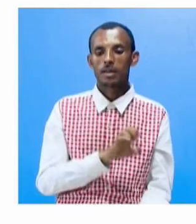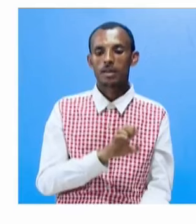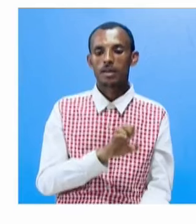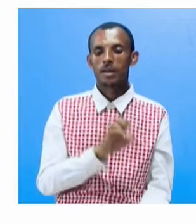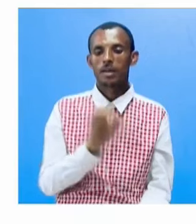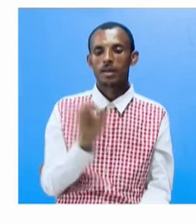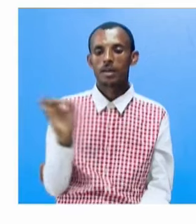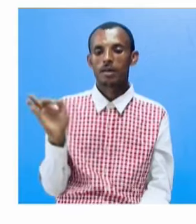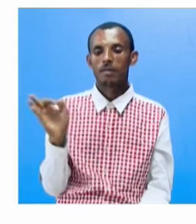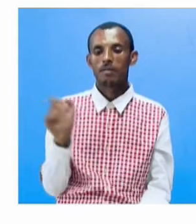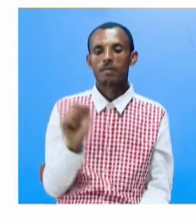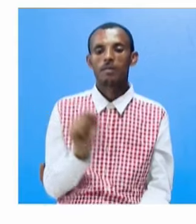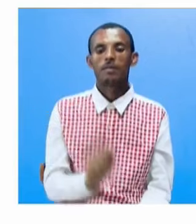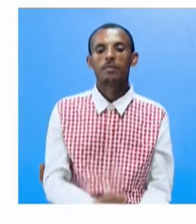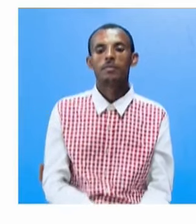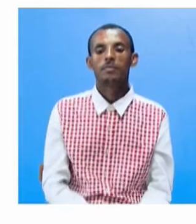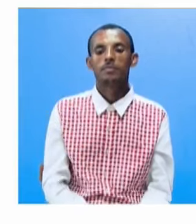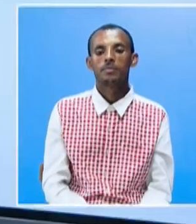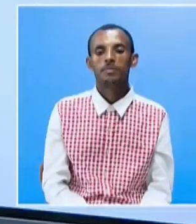and F.